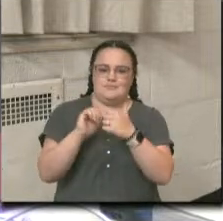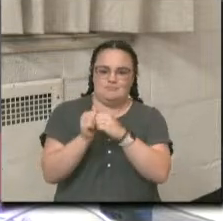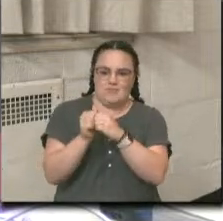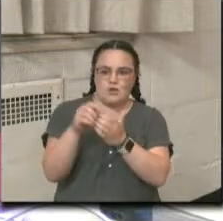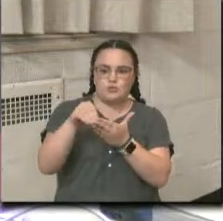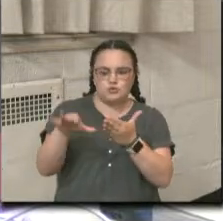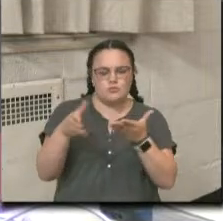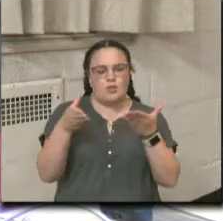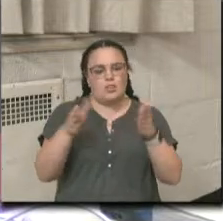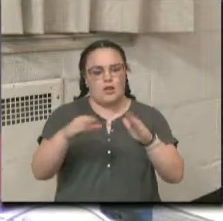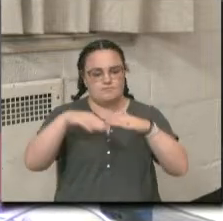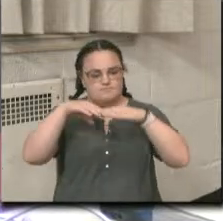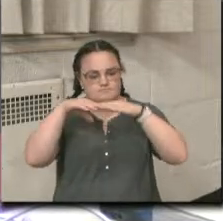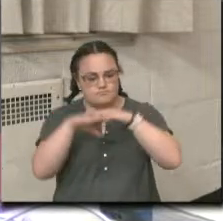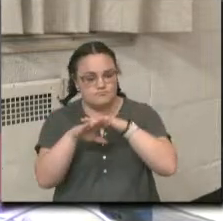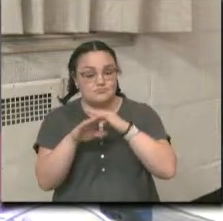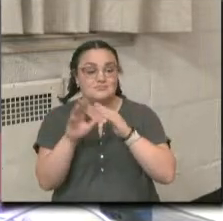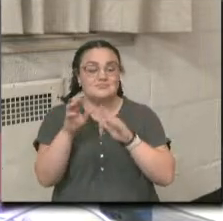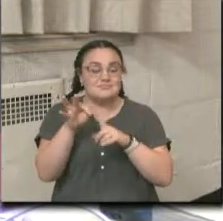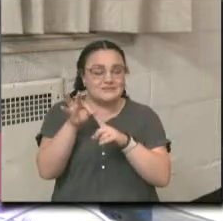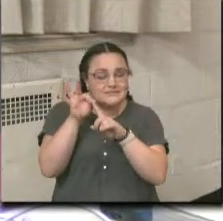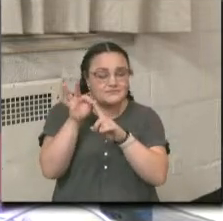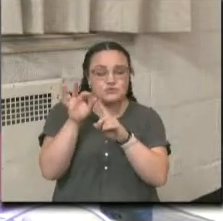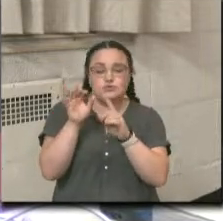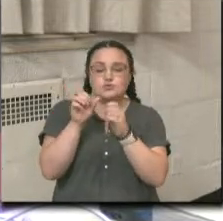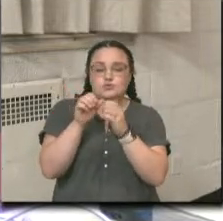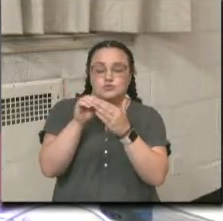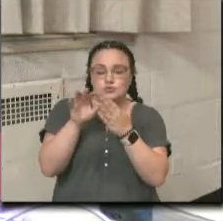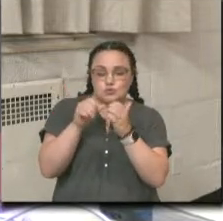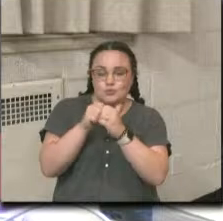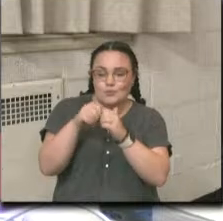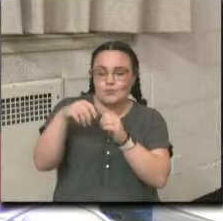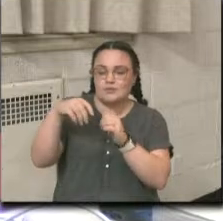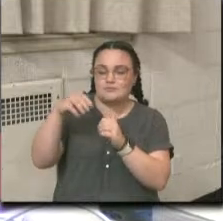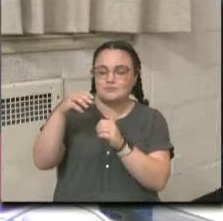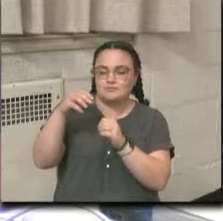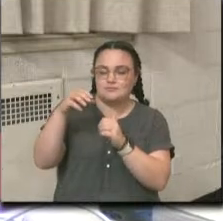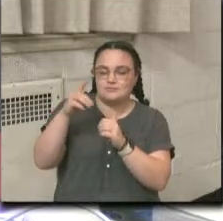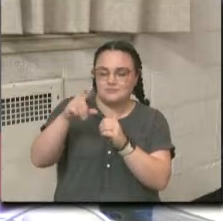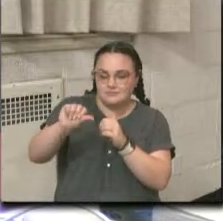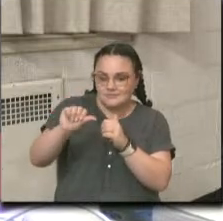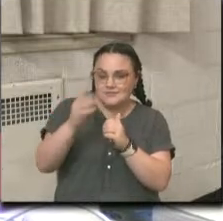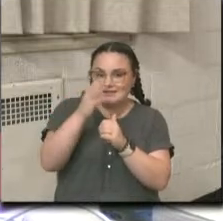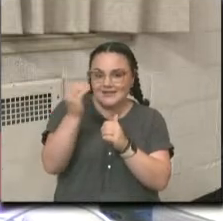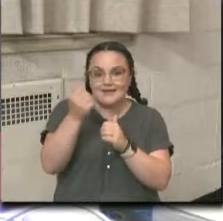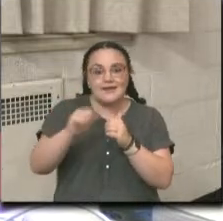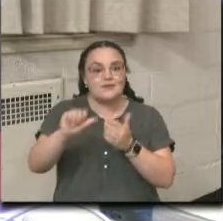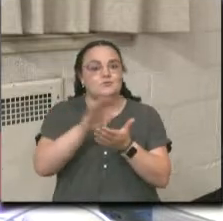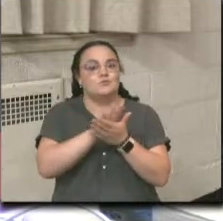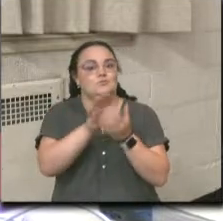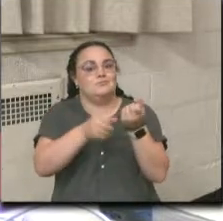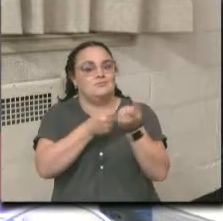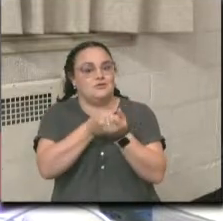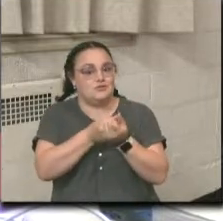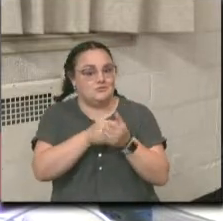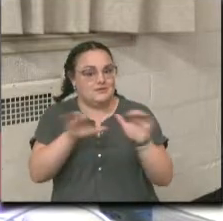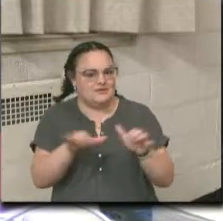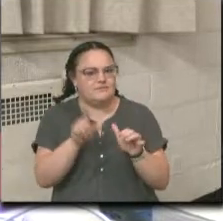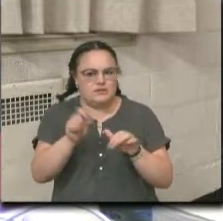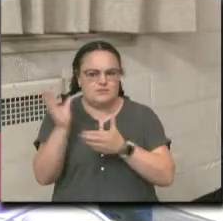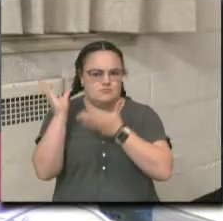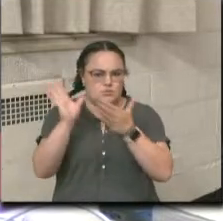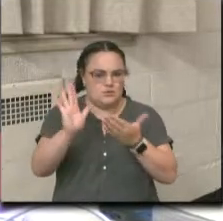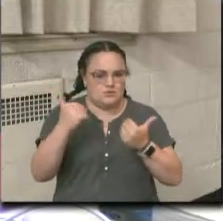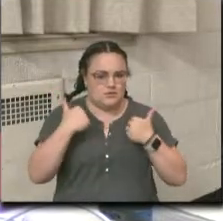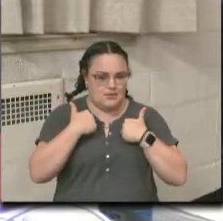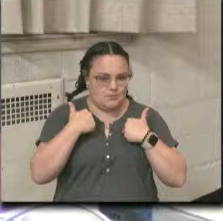animals by individuals with disabilities on PGCPS property and at school-related and school-sponsored activities. Item 8.3, new policy,